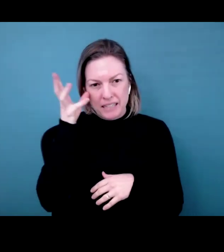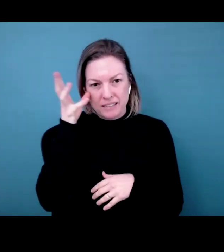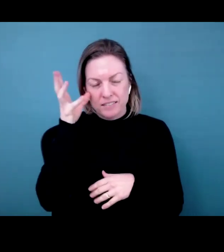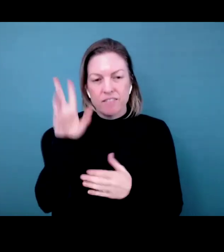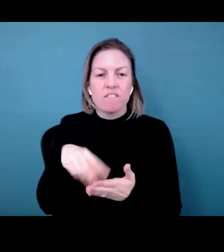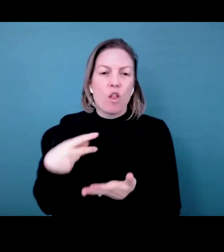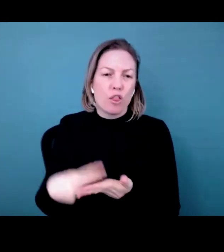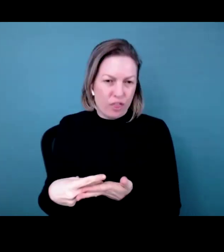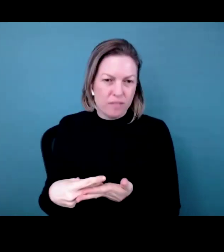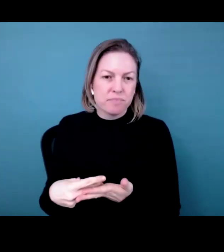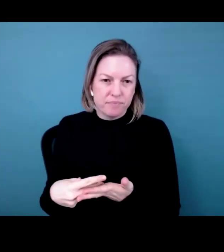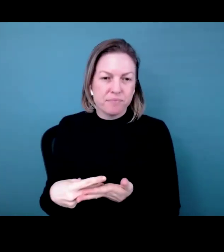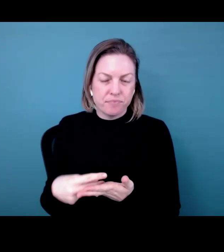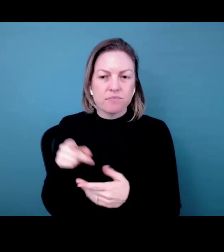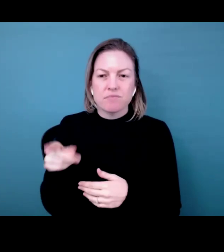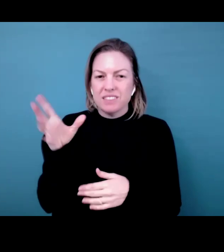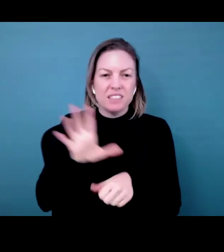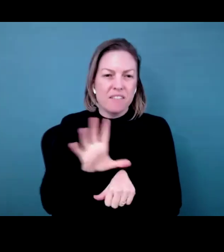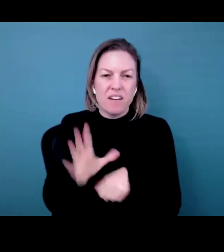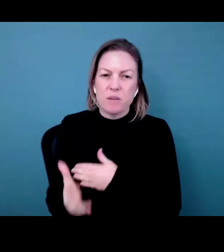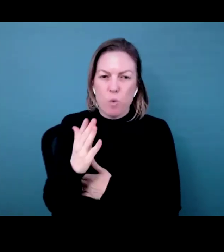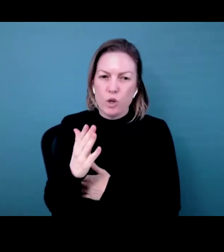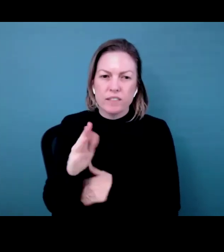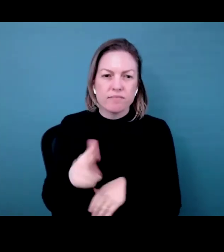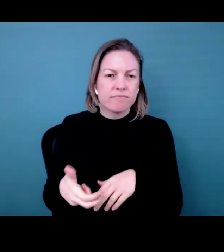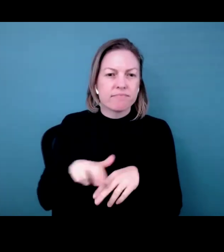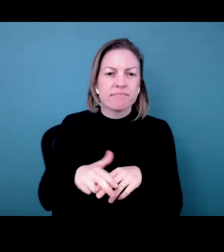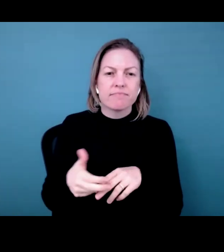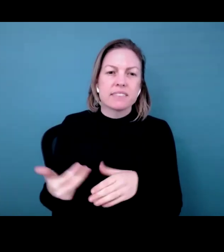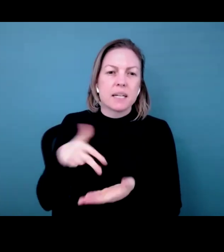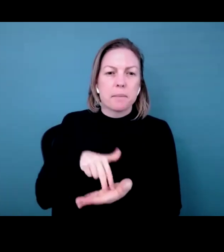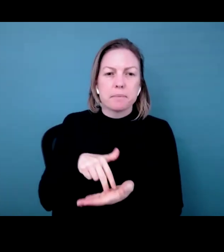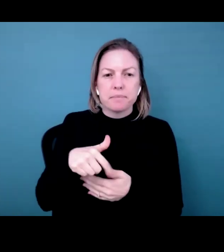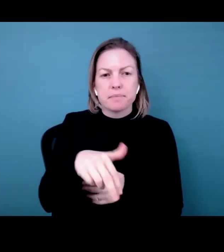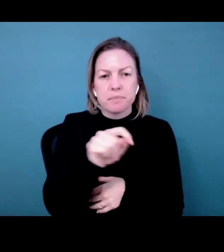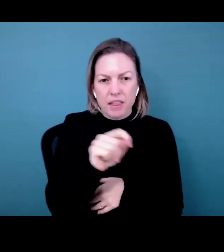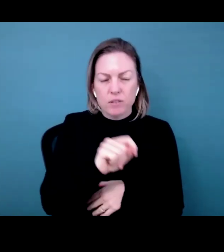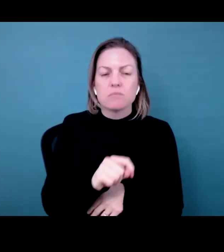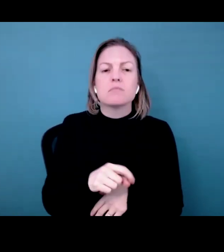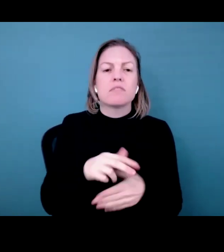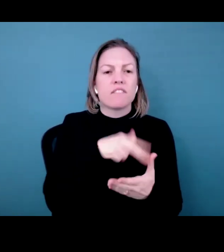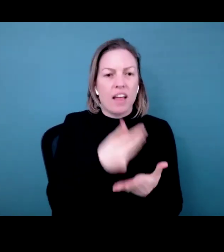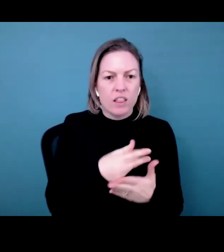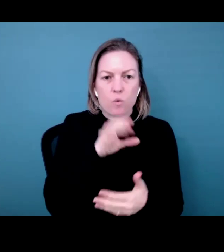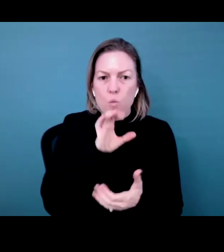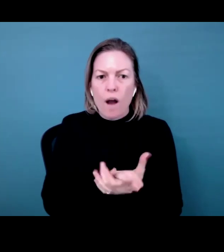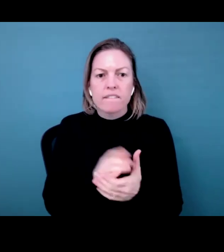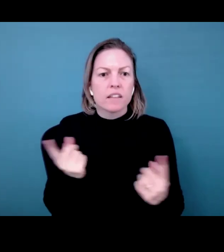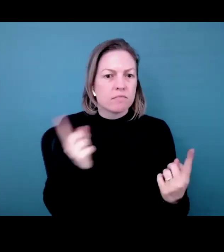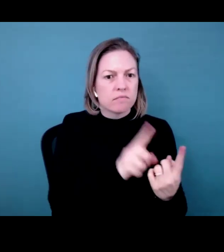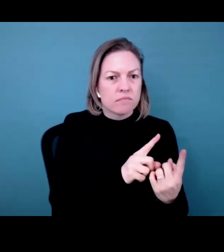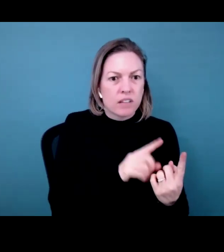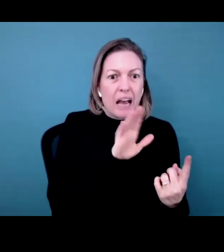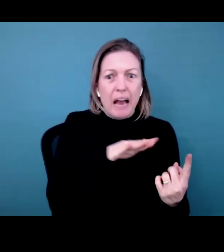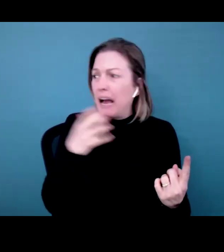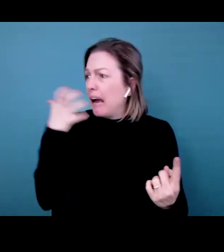fall. 5 a.m, he's getting up to go to the bathroom, and he fell. My wife jumped up to go deal with it, and a second later, she's screaming for